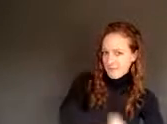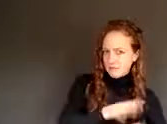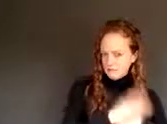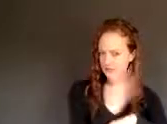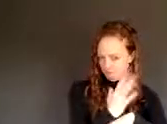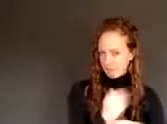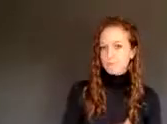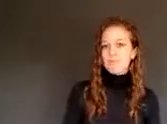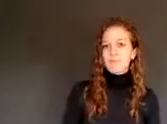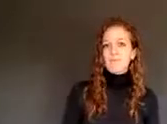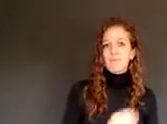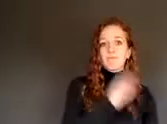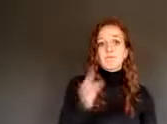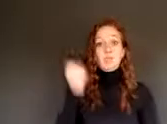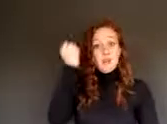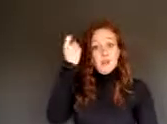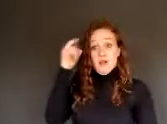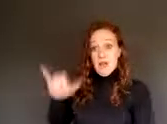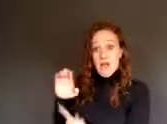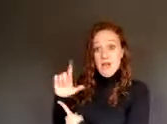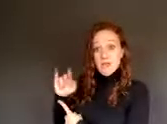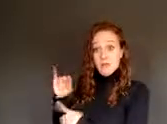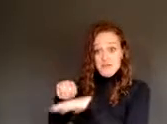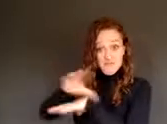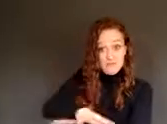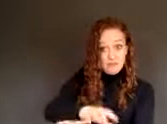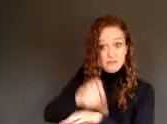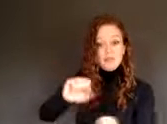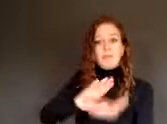what I found was that El Nino had detrimental effects on Hedophyllum.